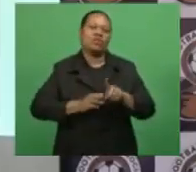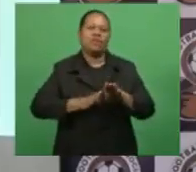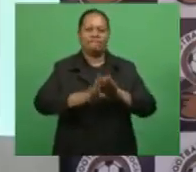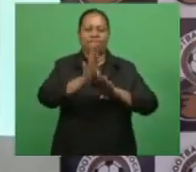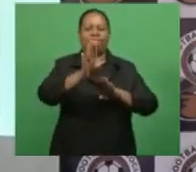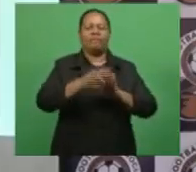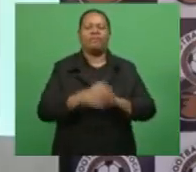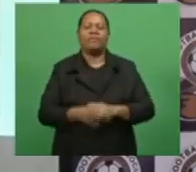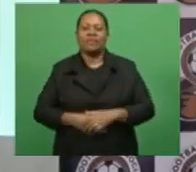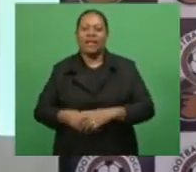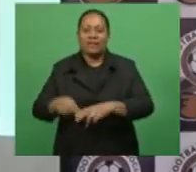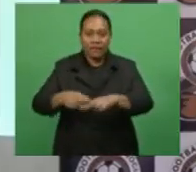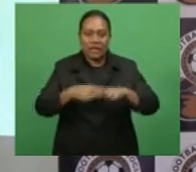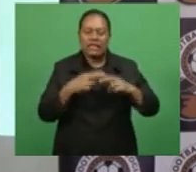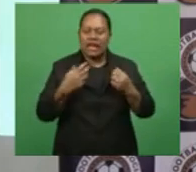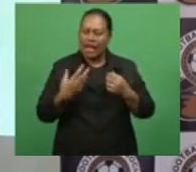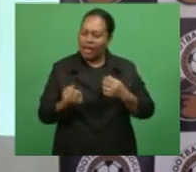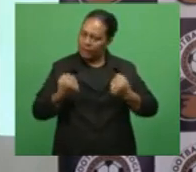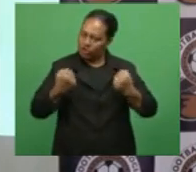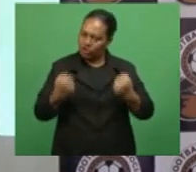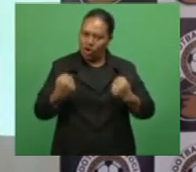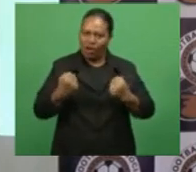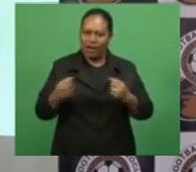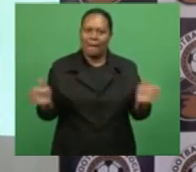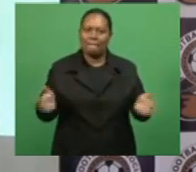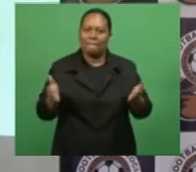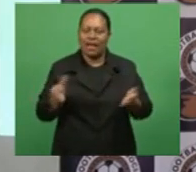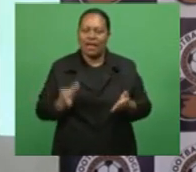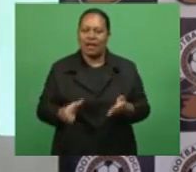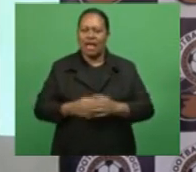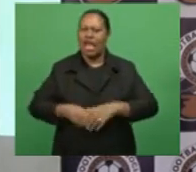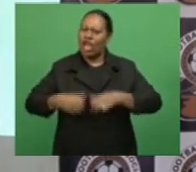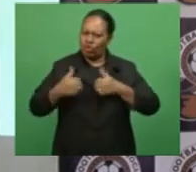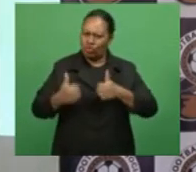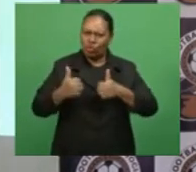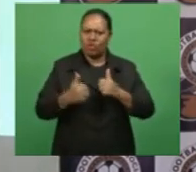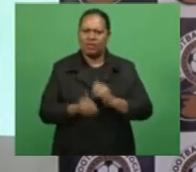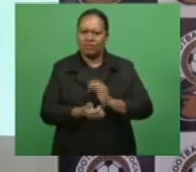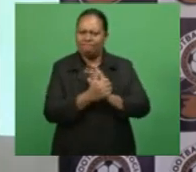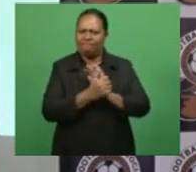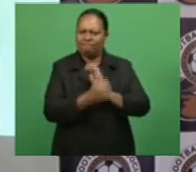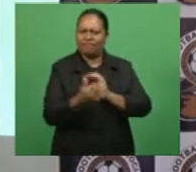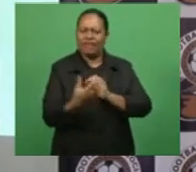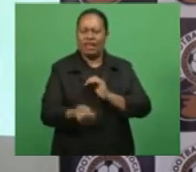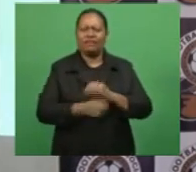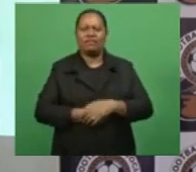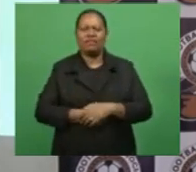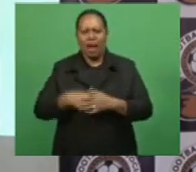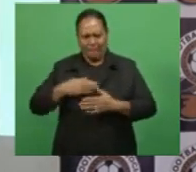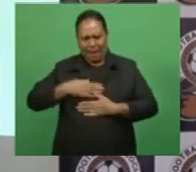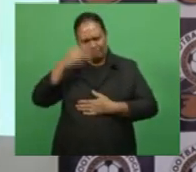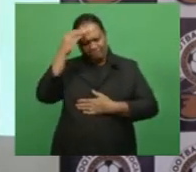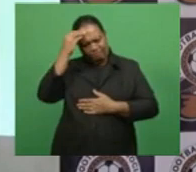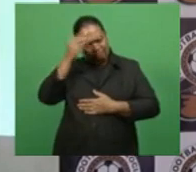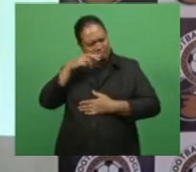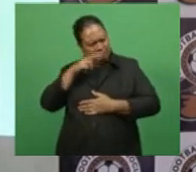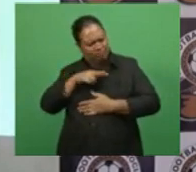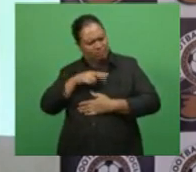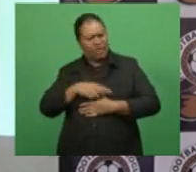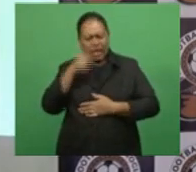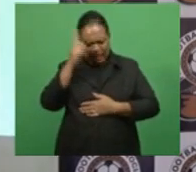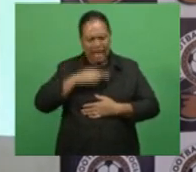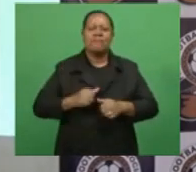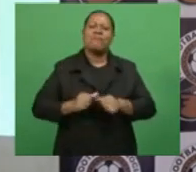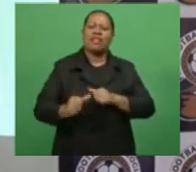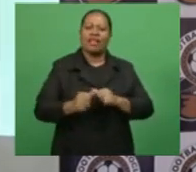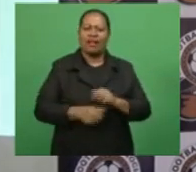has strong players. They have good abilities, but in my opinion, they can be even